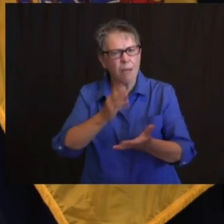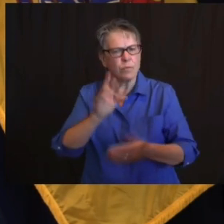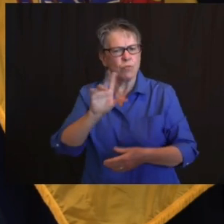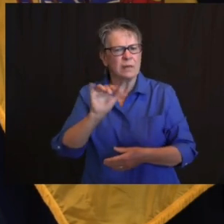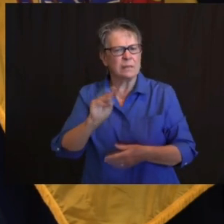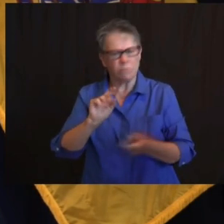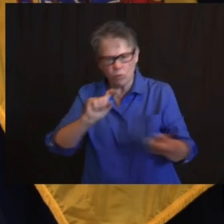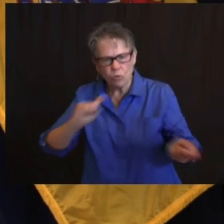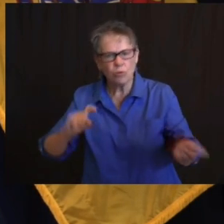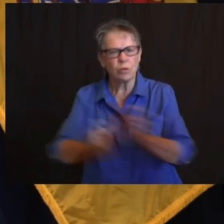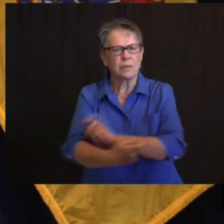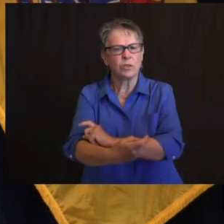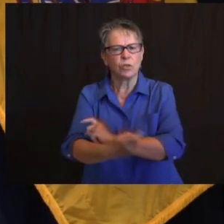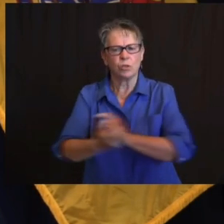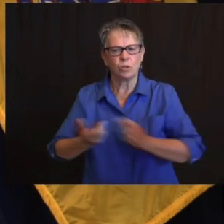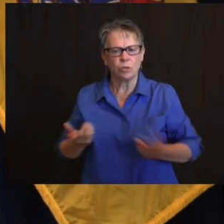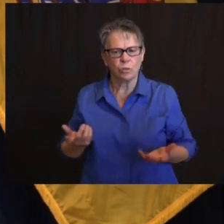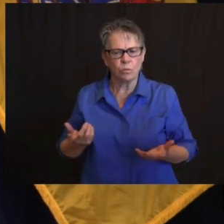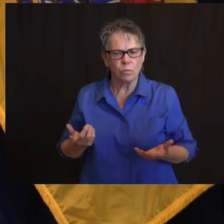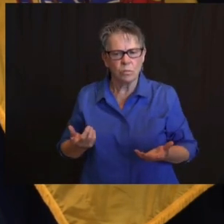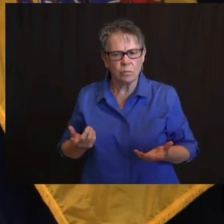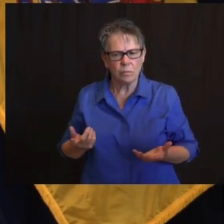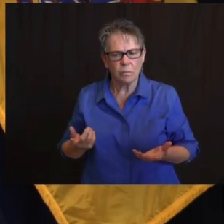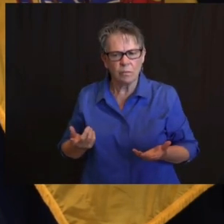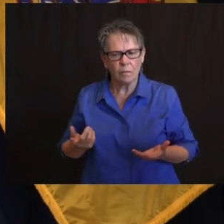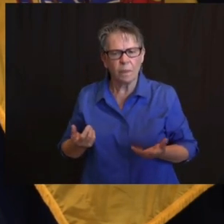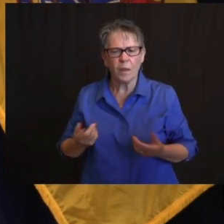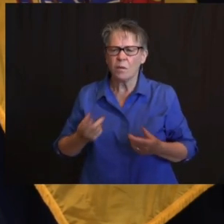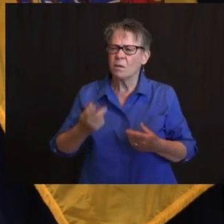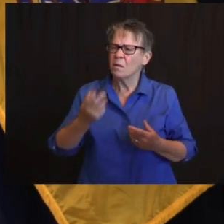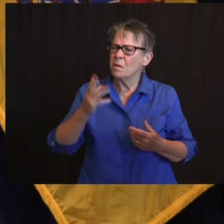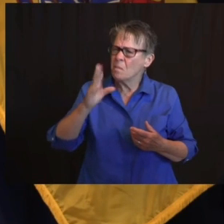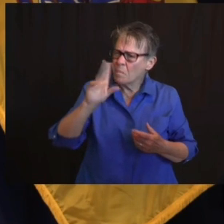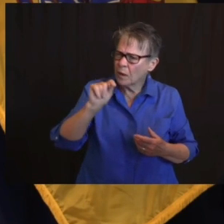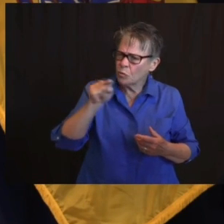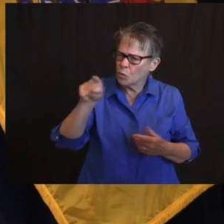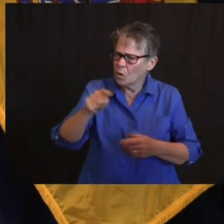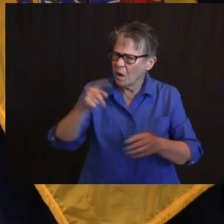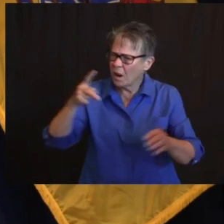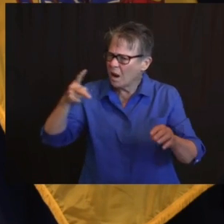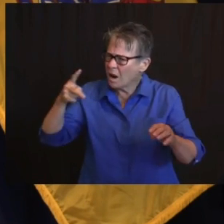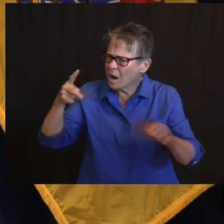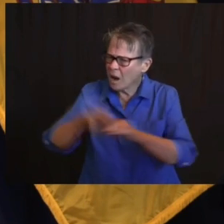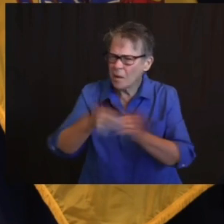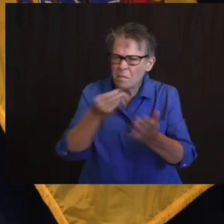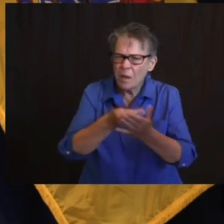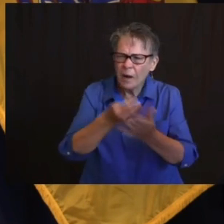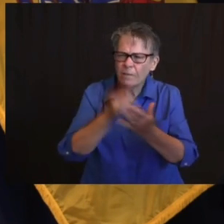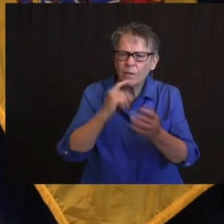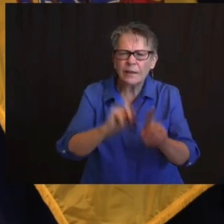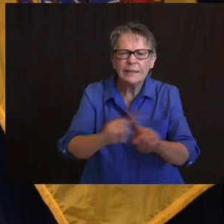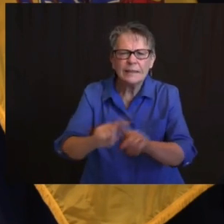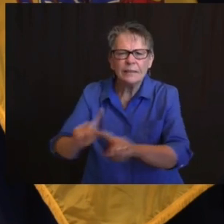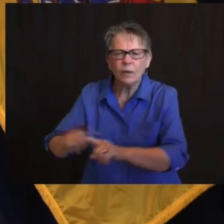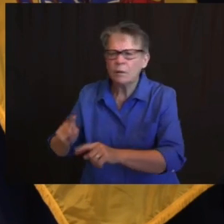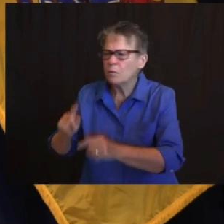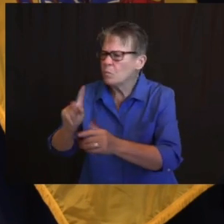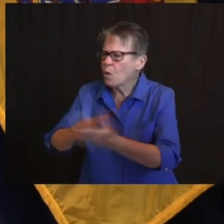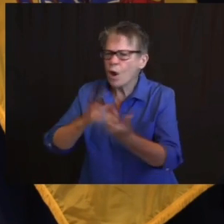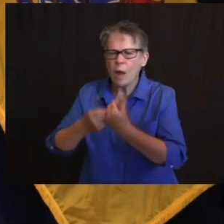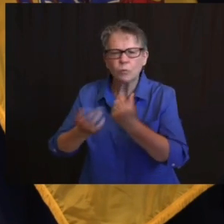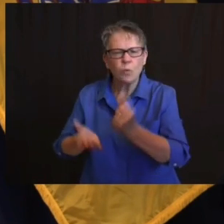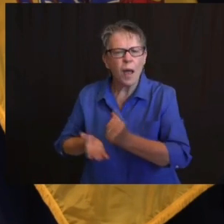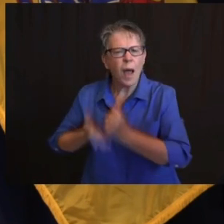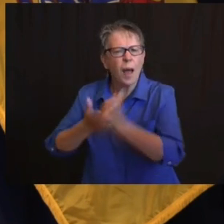that encourage education about racial diversity. Do those cuts fit in with your pledges? Several